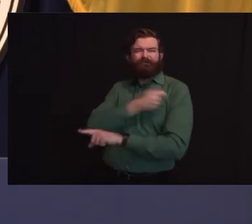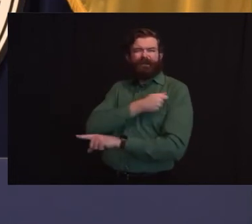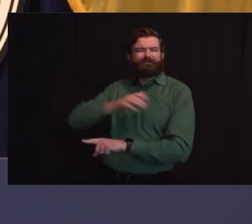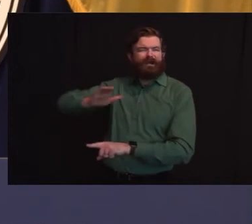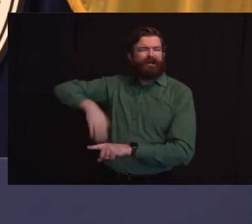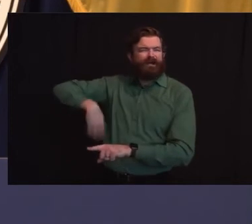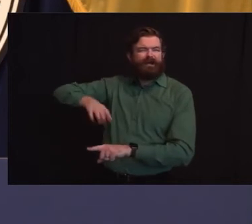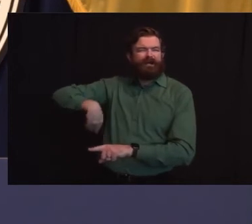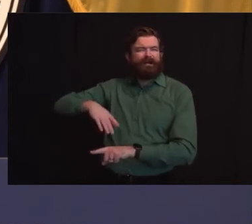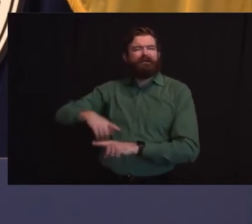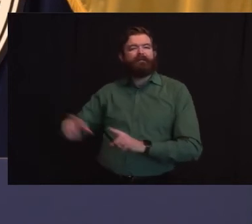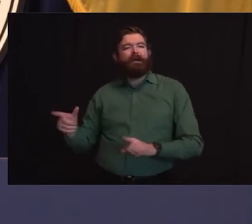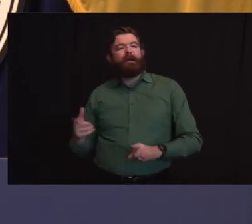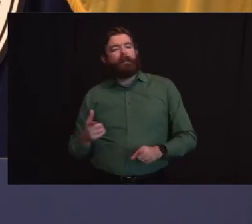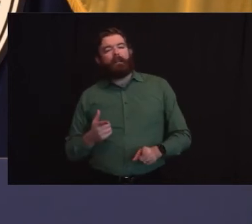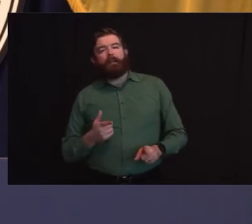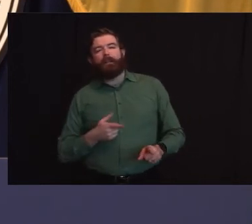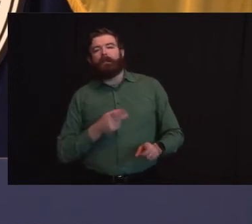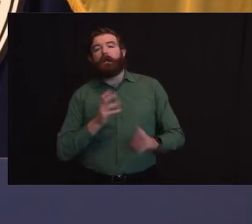jumping?